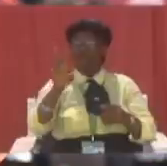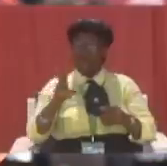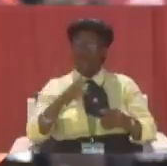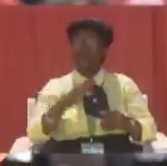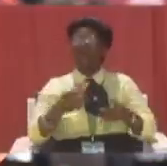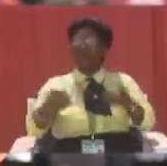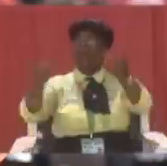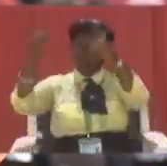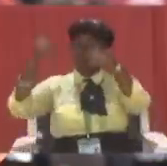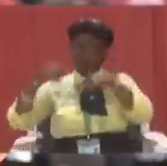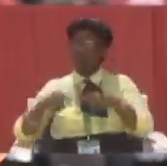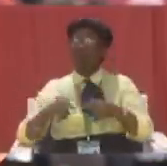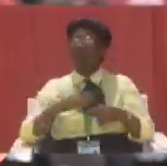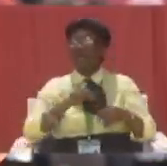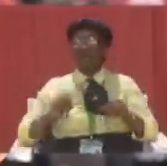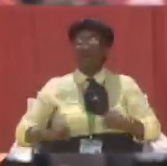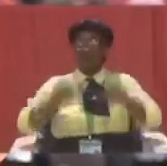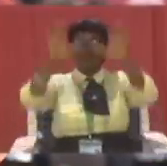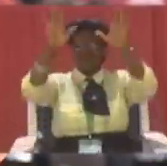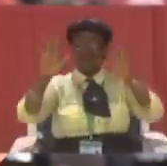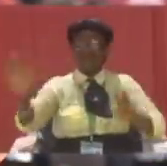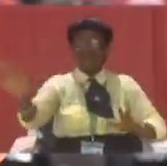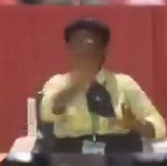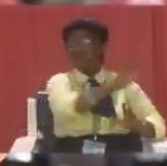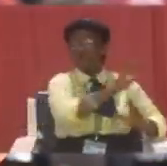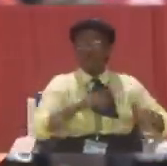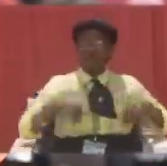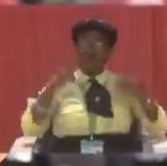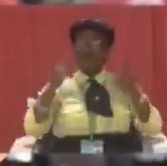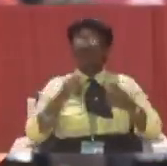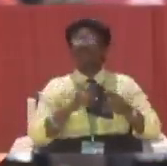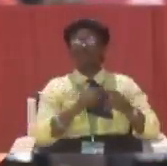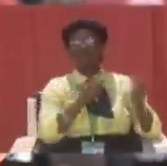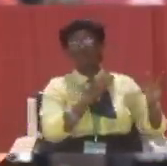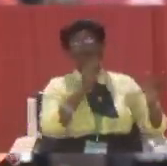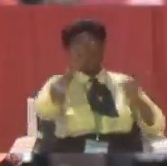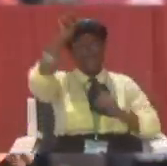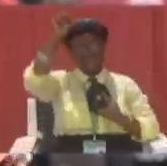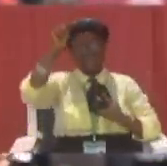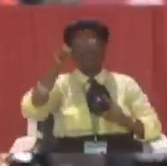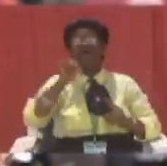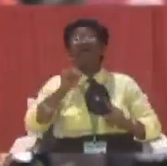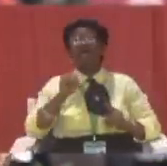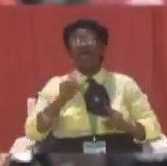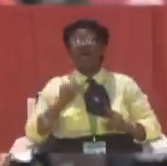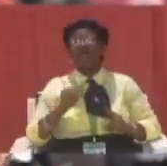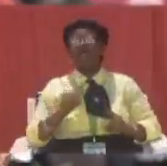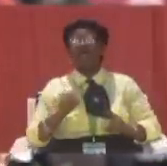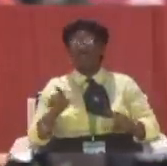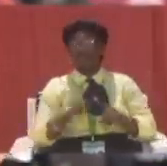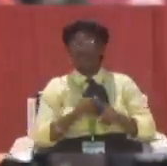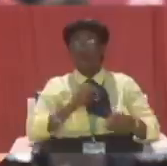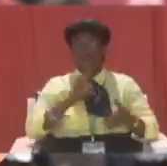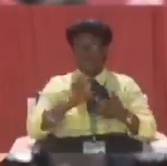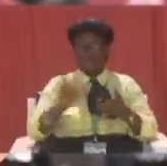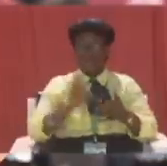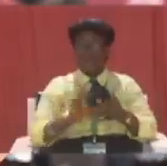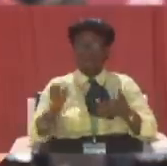pray, and God will save your soul, and you have a brand new beginning. I'm counting now. 1.